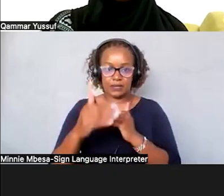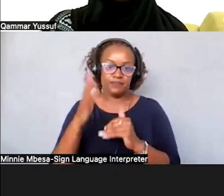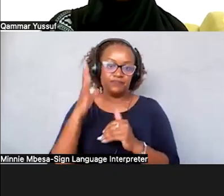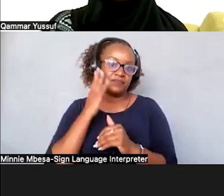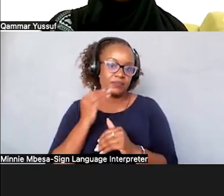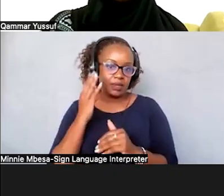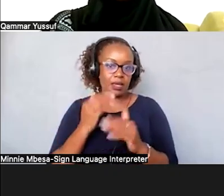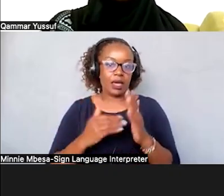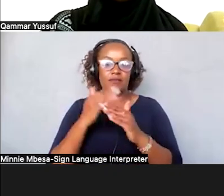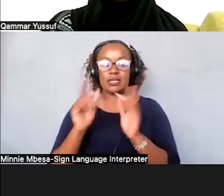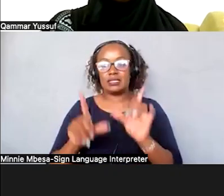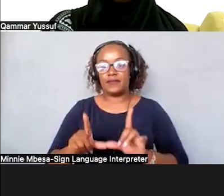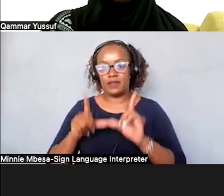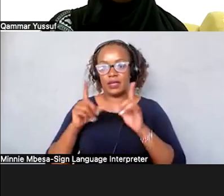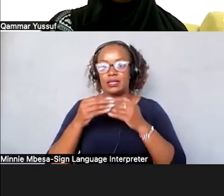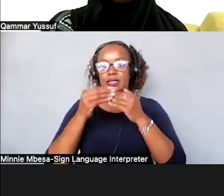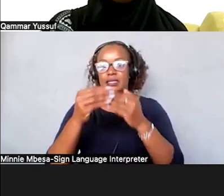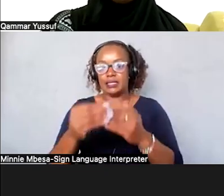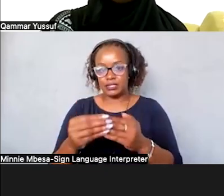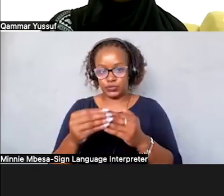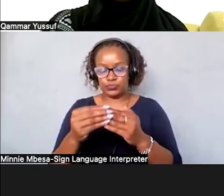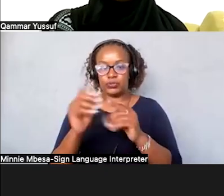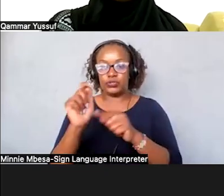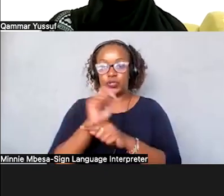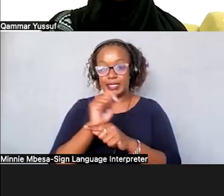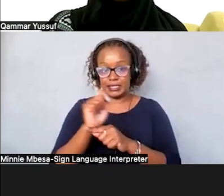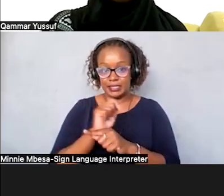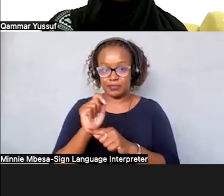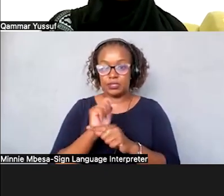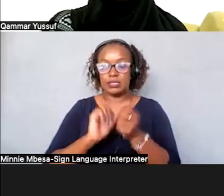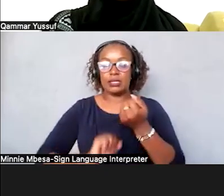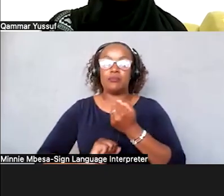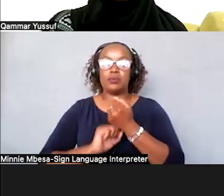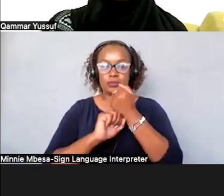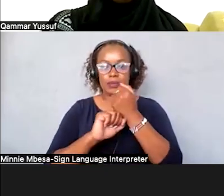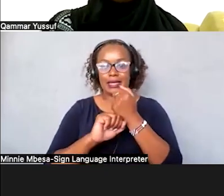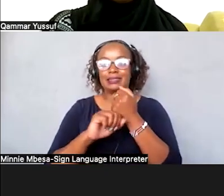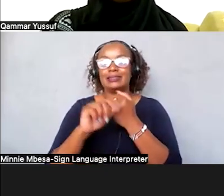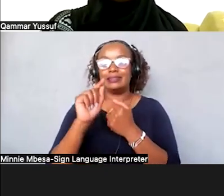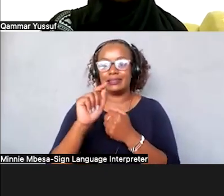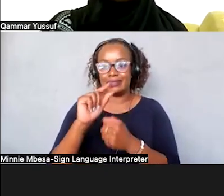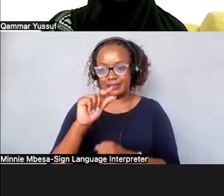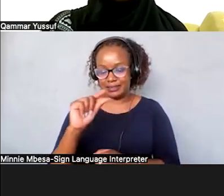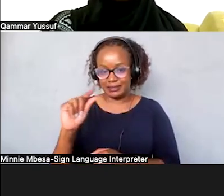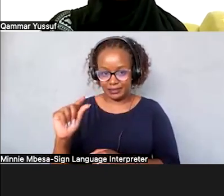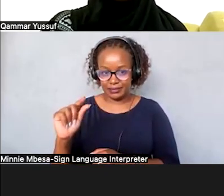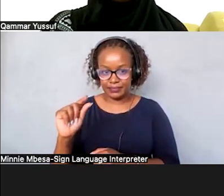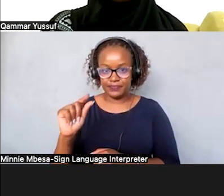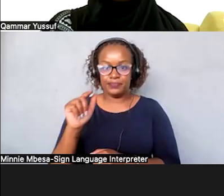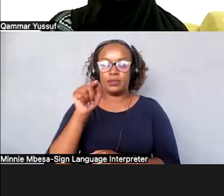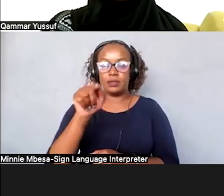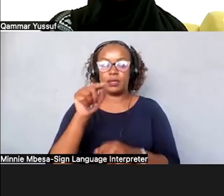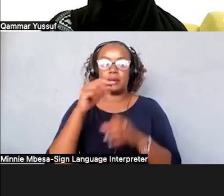training supported by the TGG ALM. This came about of majority of survivors felt that there was a